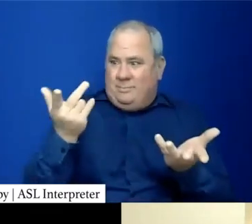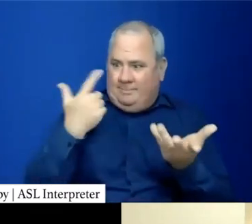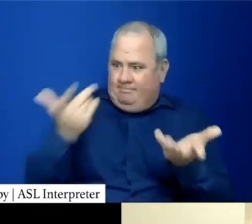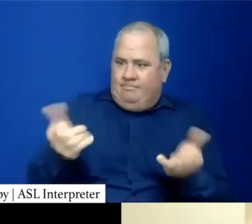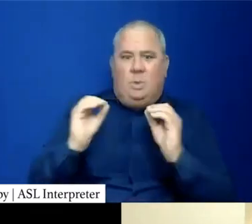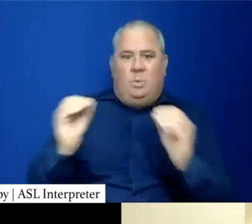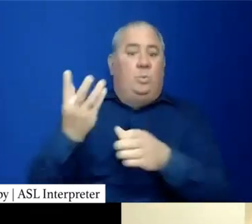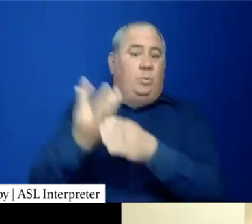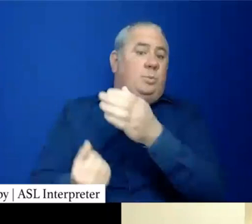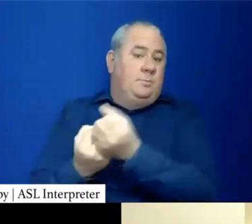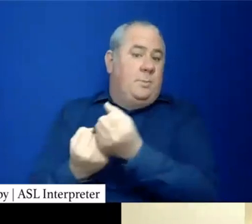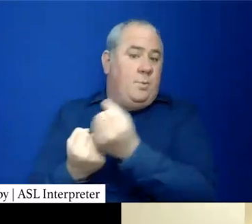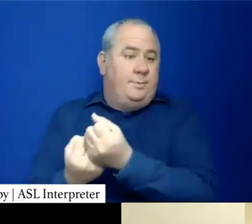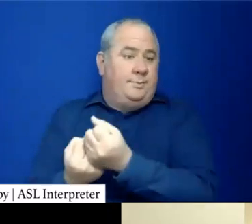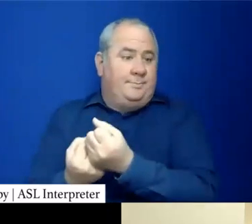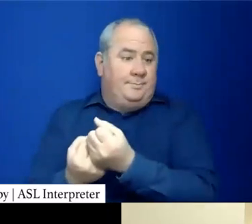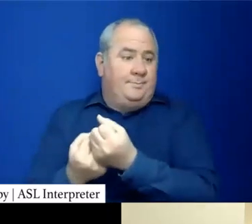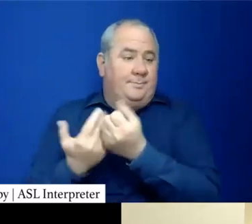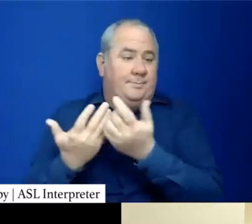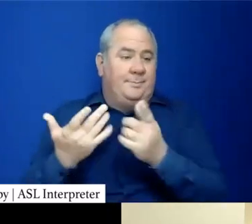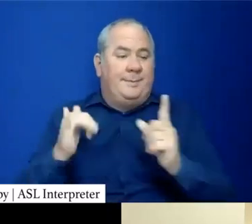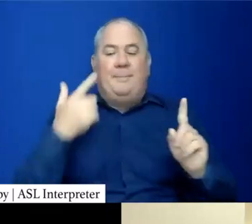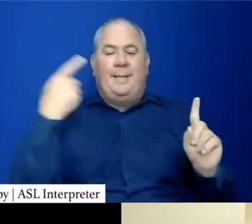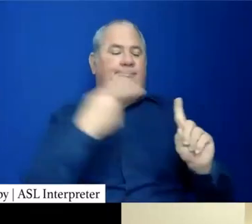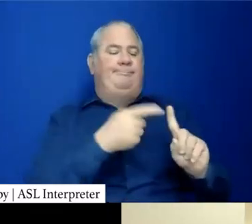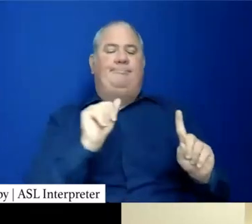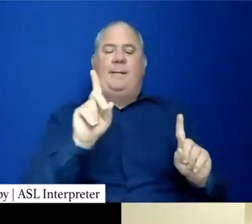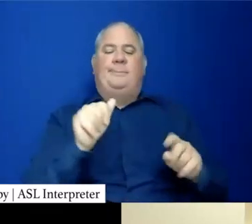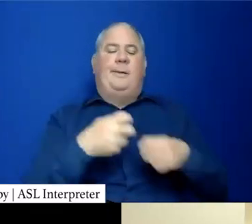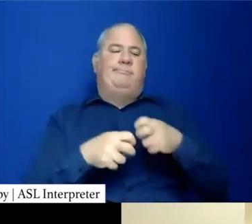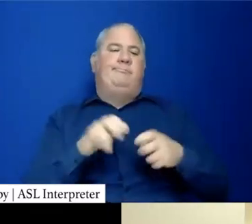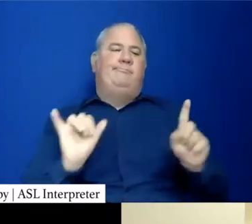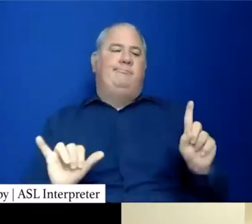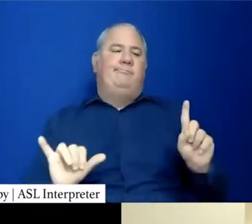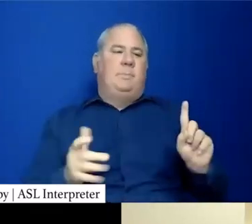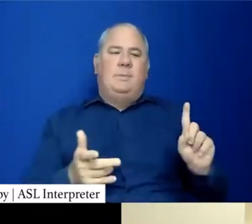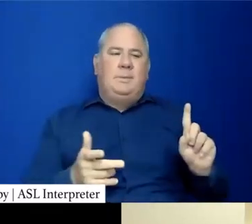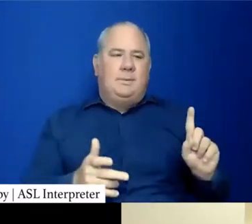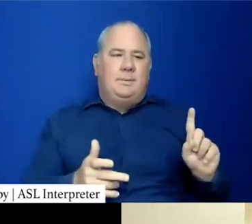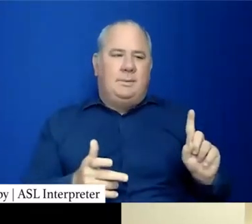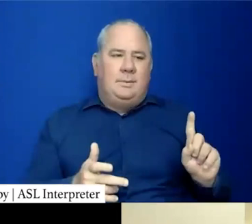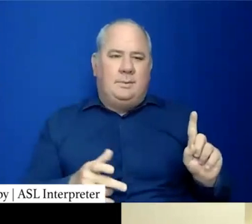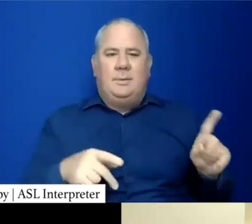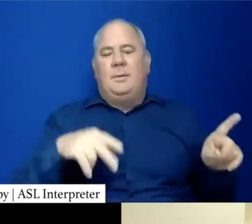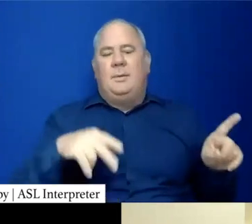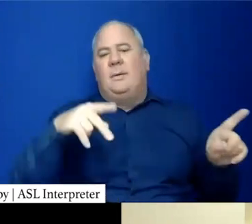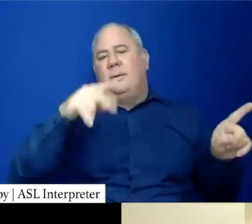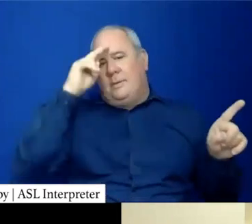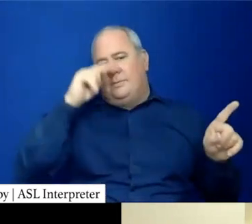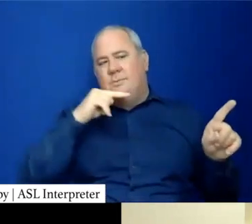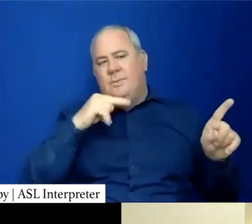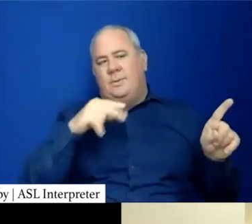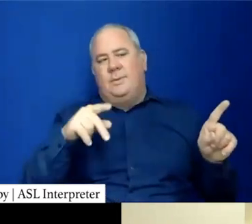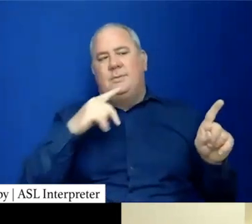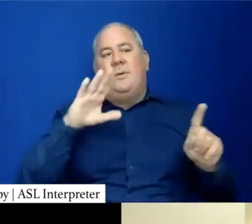well, we have the ADA. Yeah, particularly because, as I like to point out, it's the only civil rights law with an